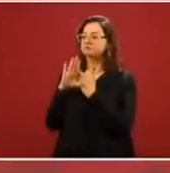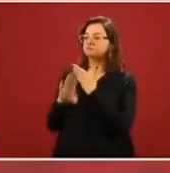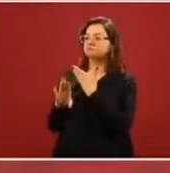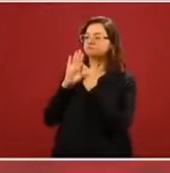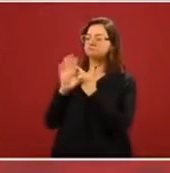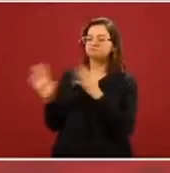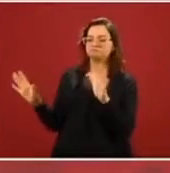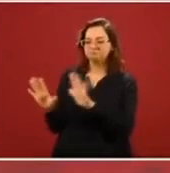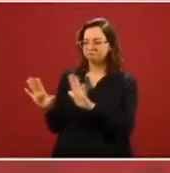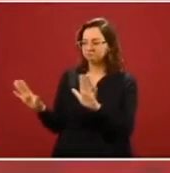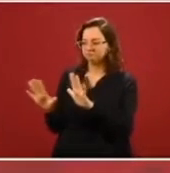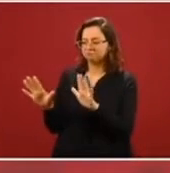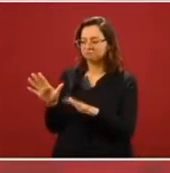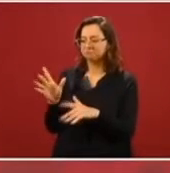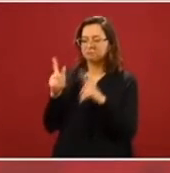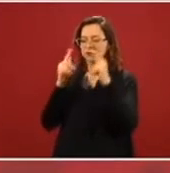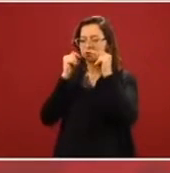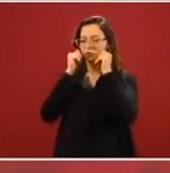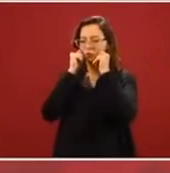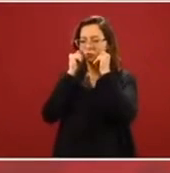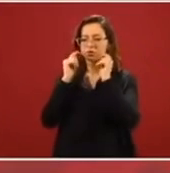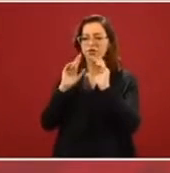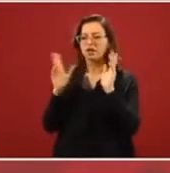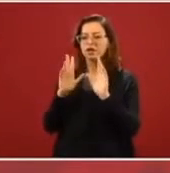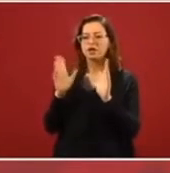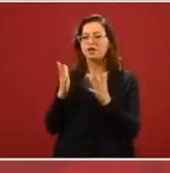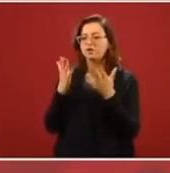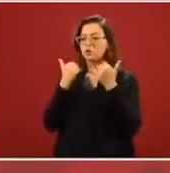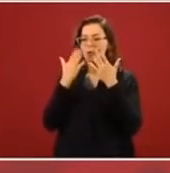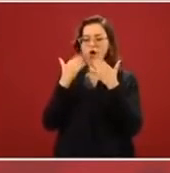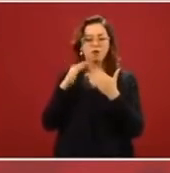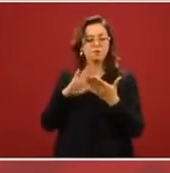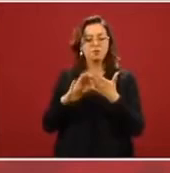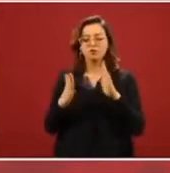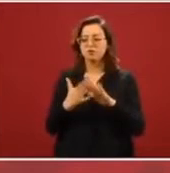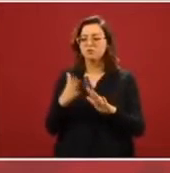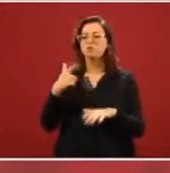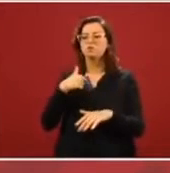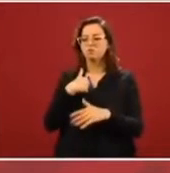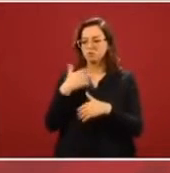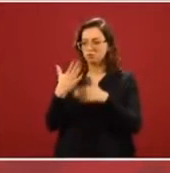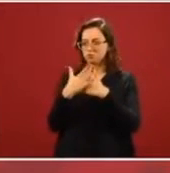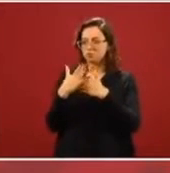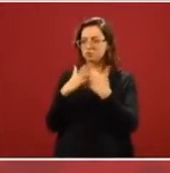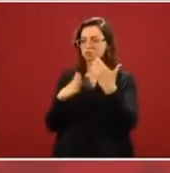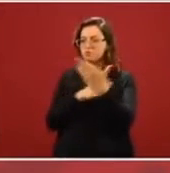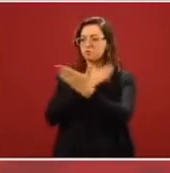any motive para in order estar, to eh,